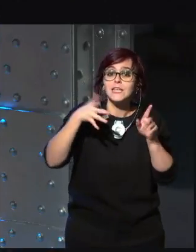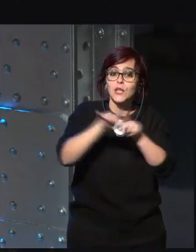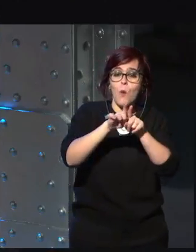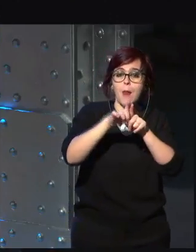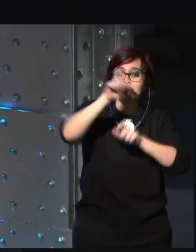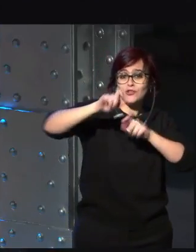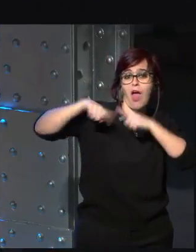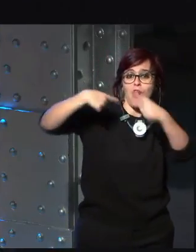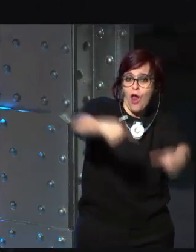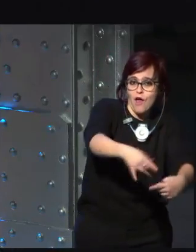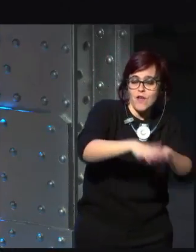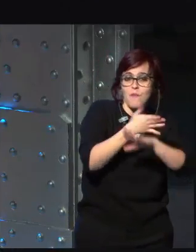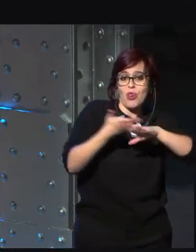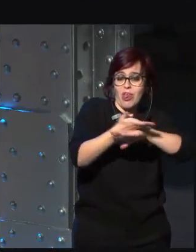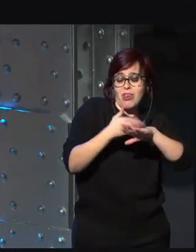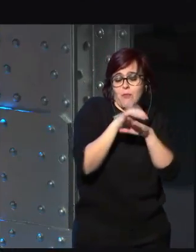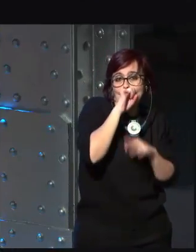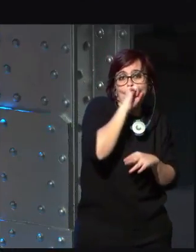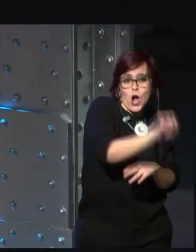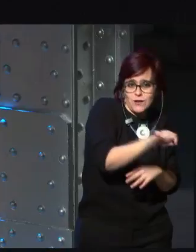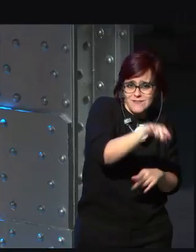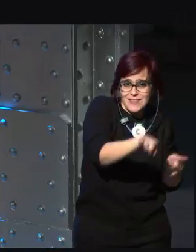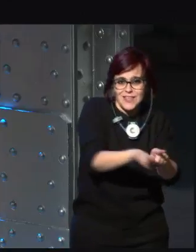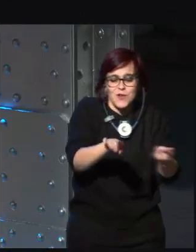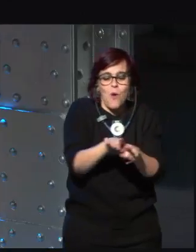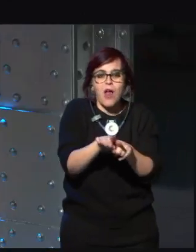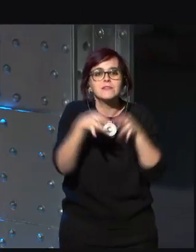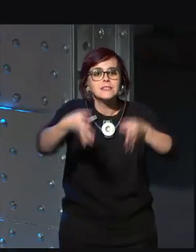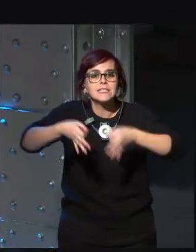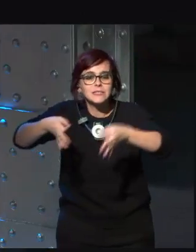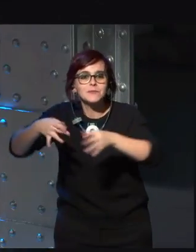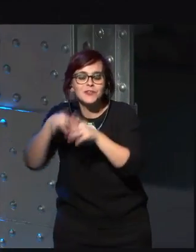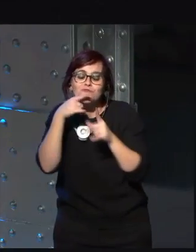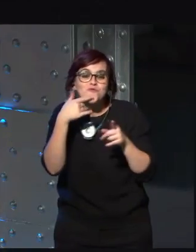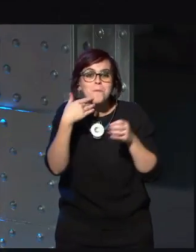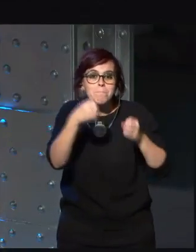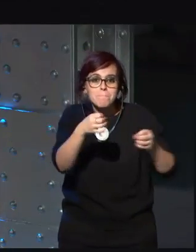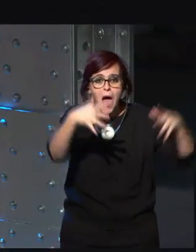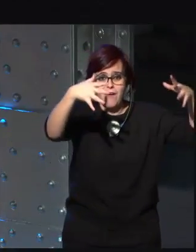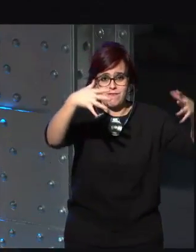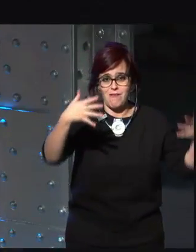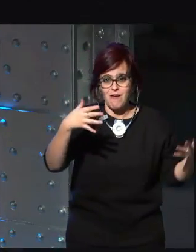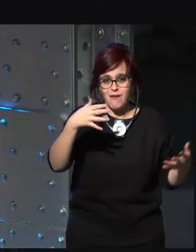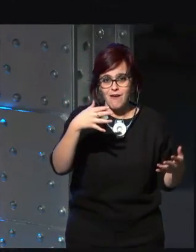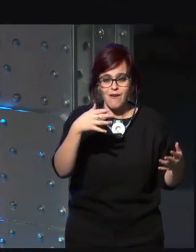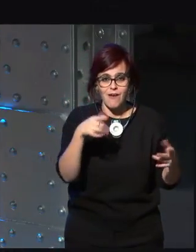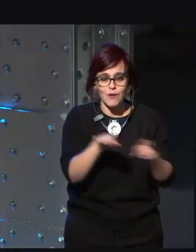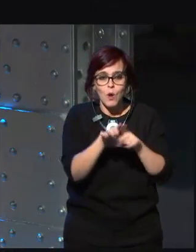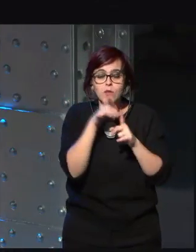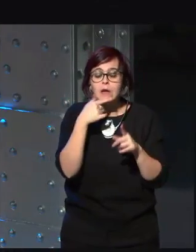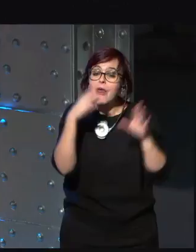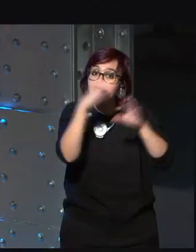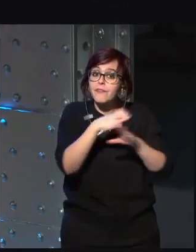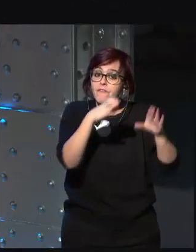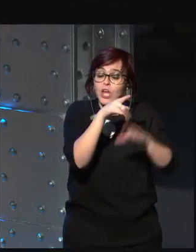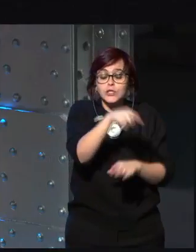people always have science on their side. They can always point to something that shows objectively that that we're not losing any sound, that something